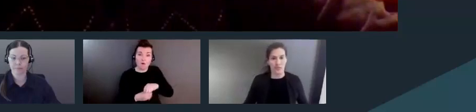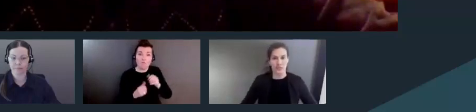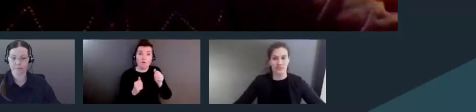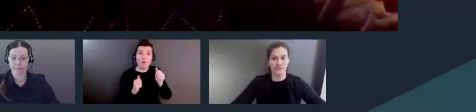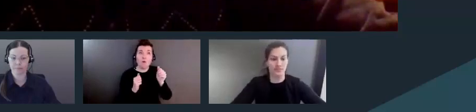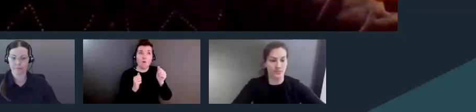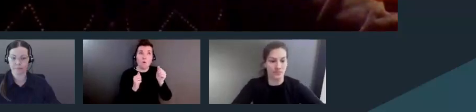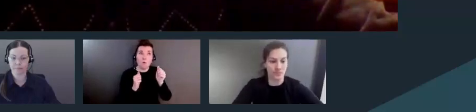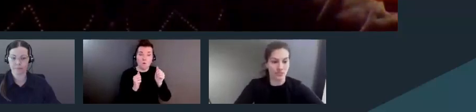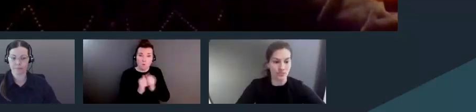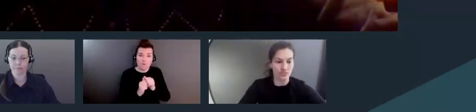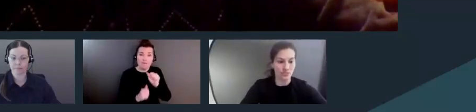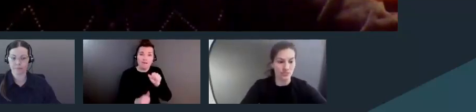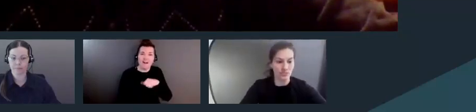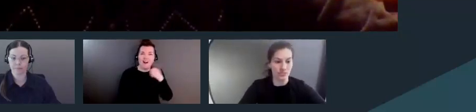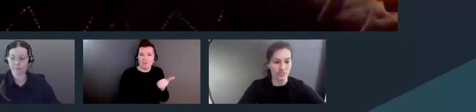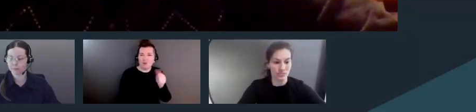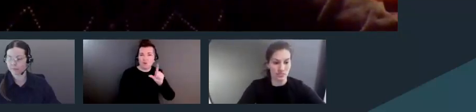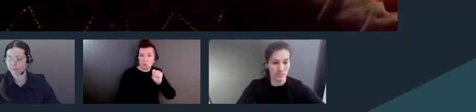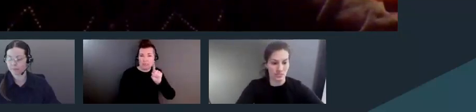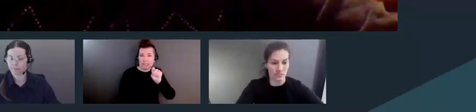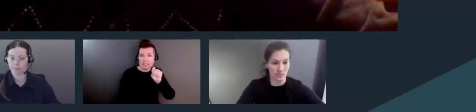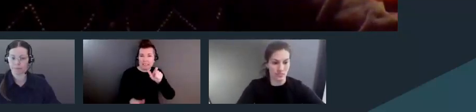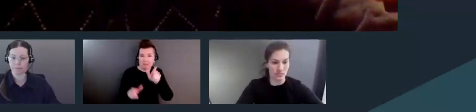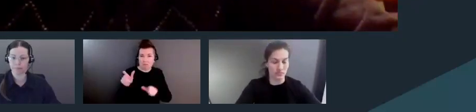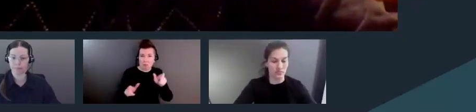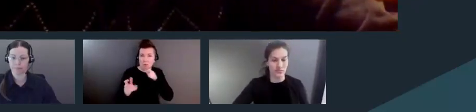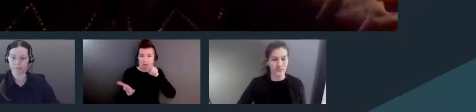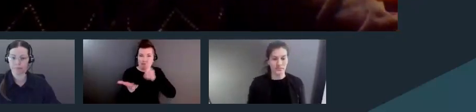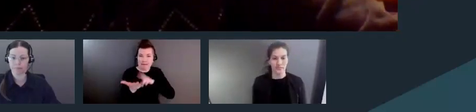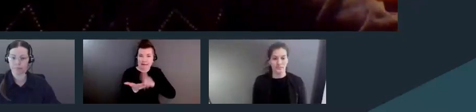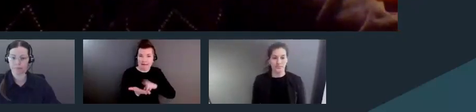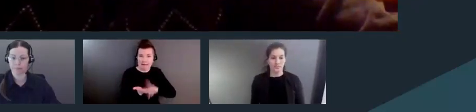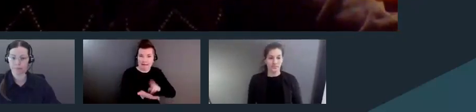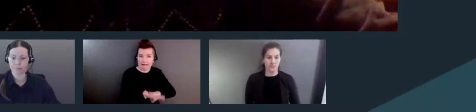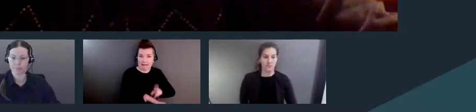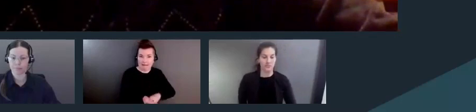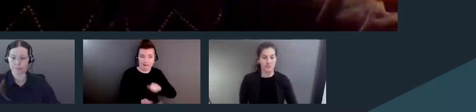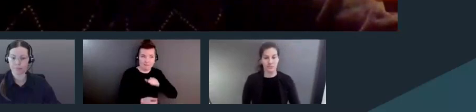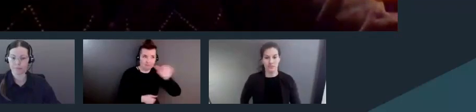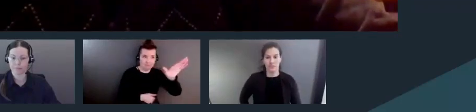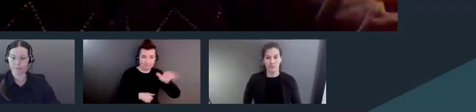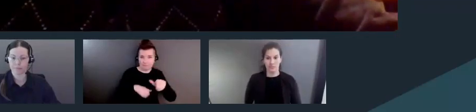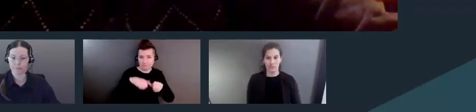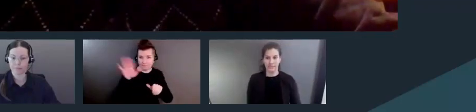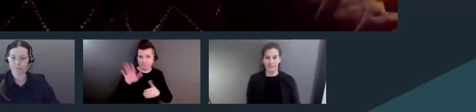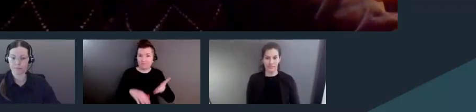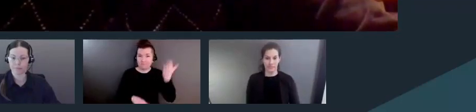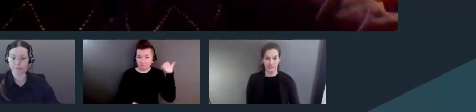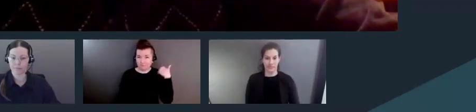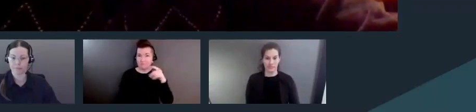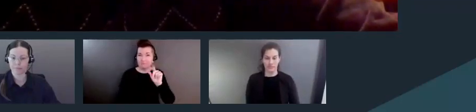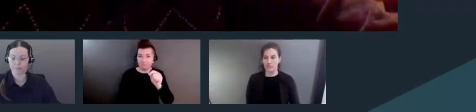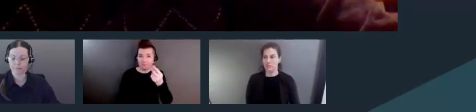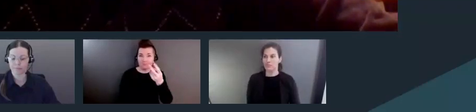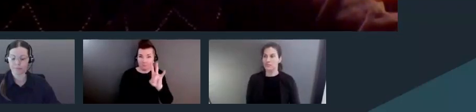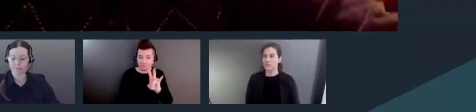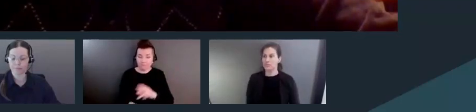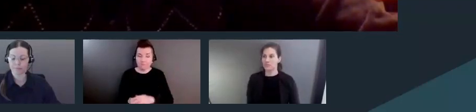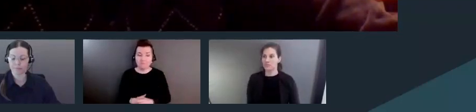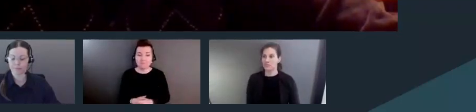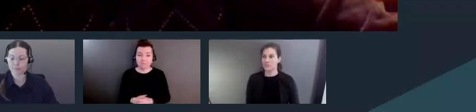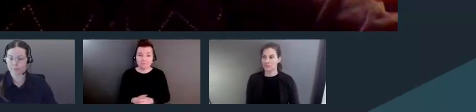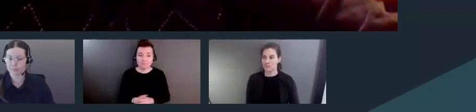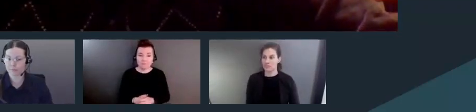this this open letter, and I can say that it's an example